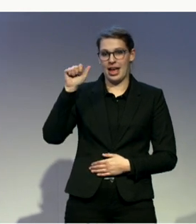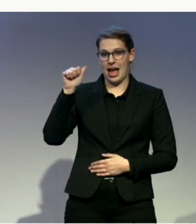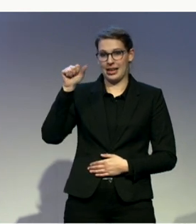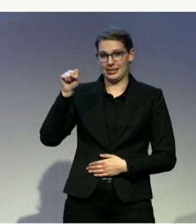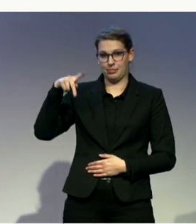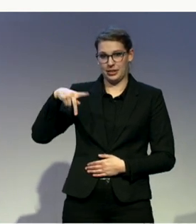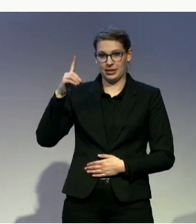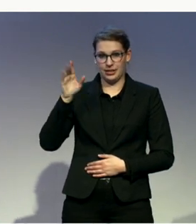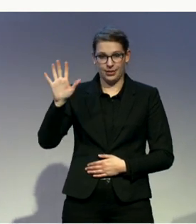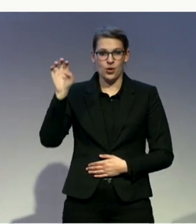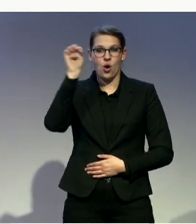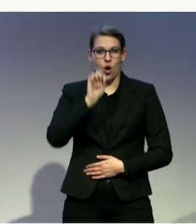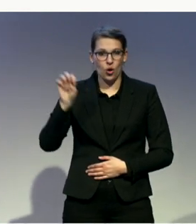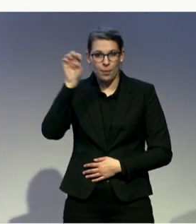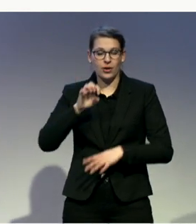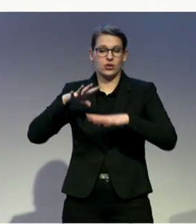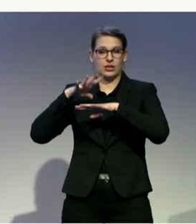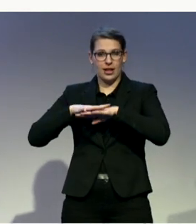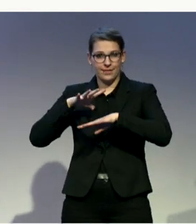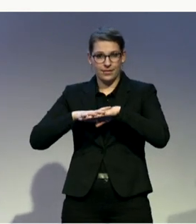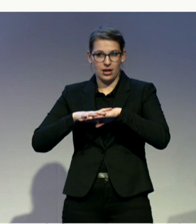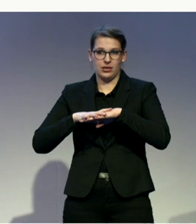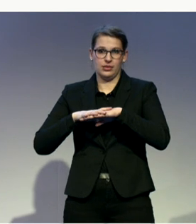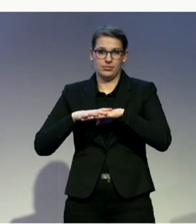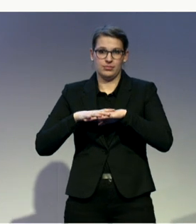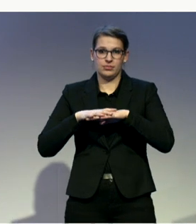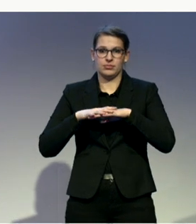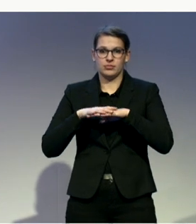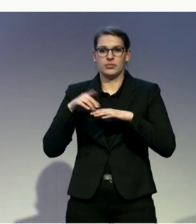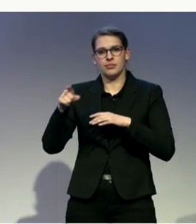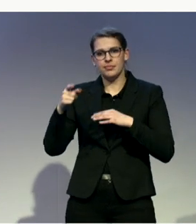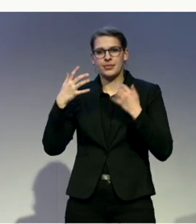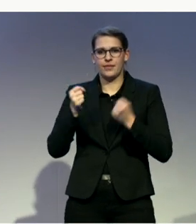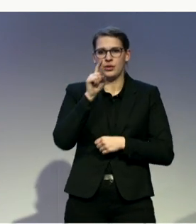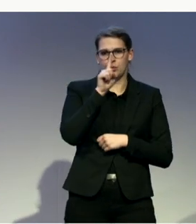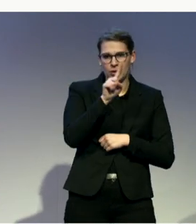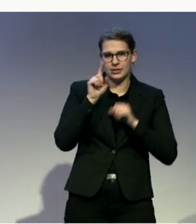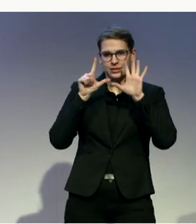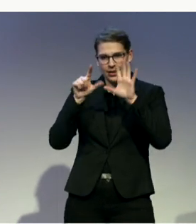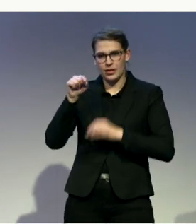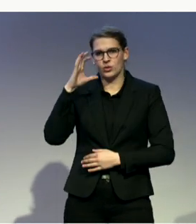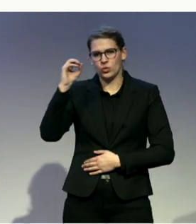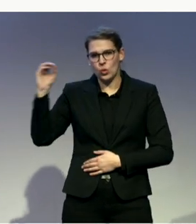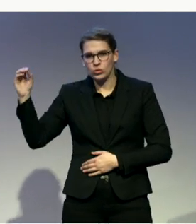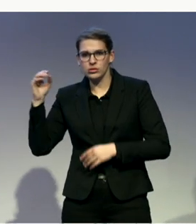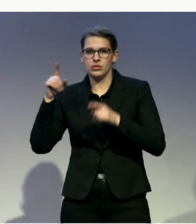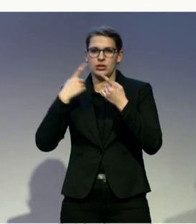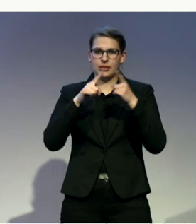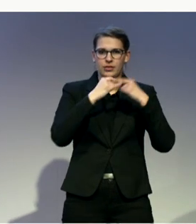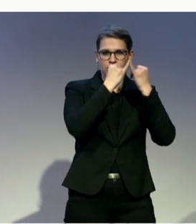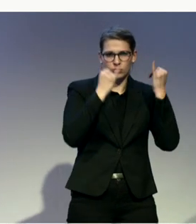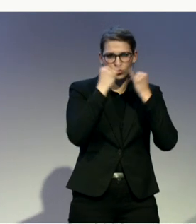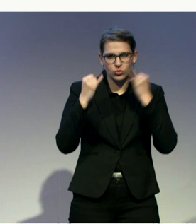representing the views of 17,000 organizations, support services, and their